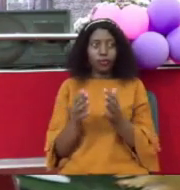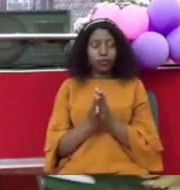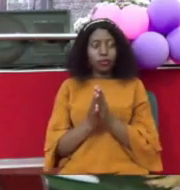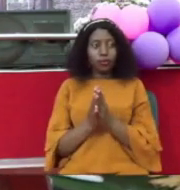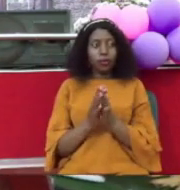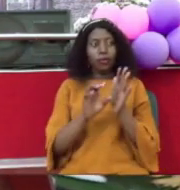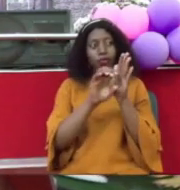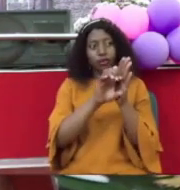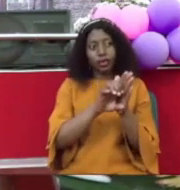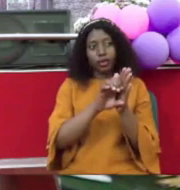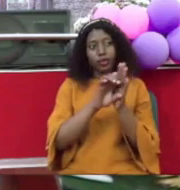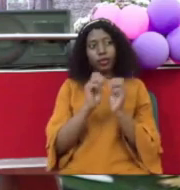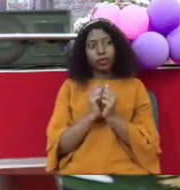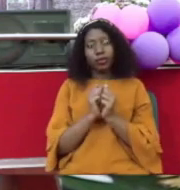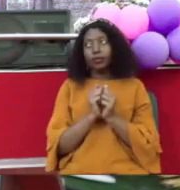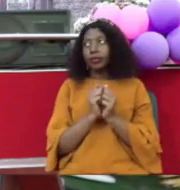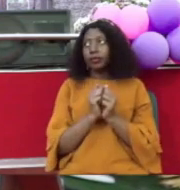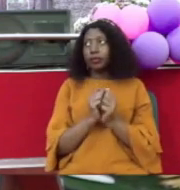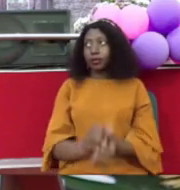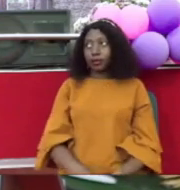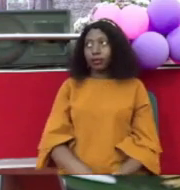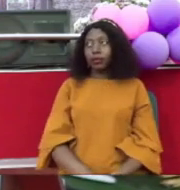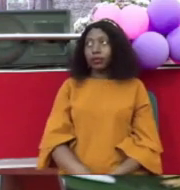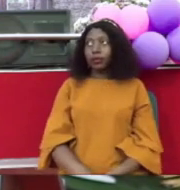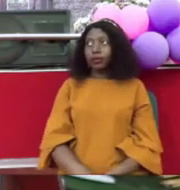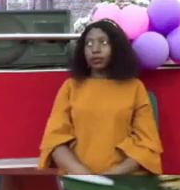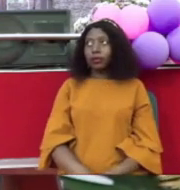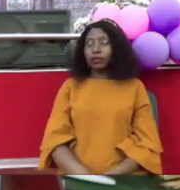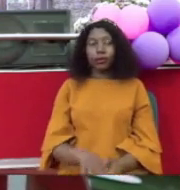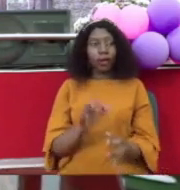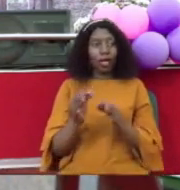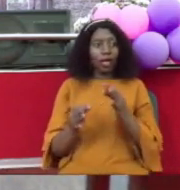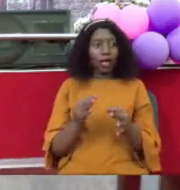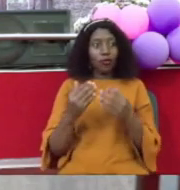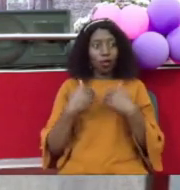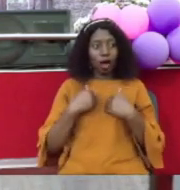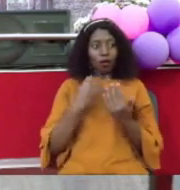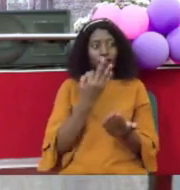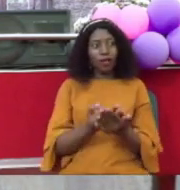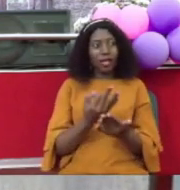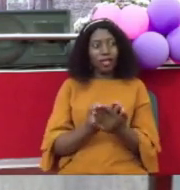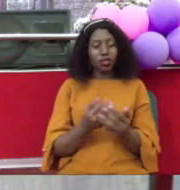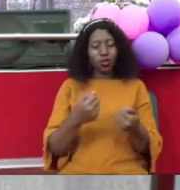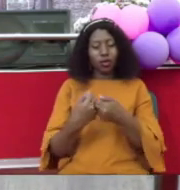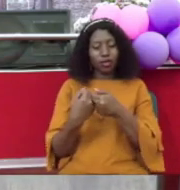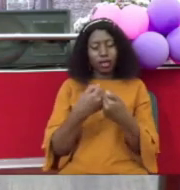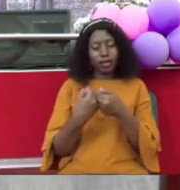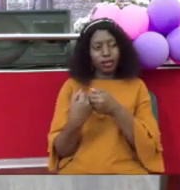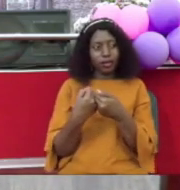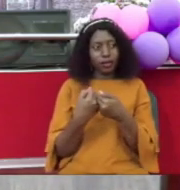For example. Kwa mfano. If you are having financial challenges. Kama uko na shida za